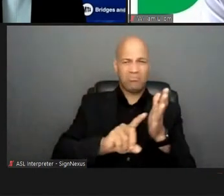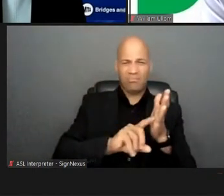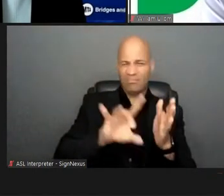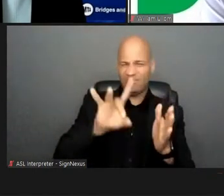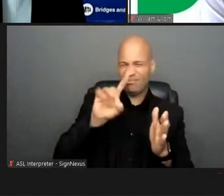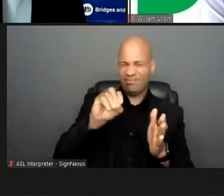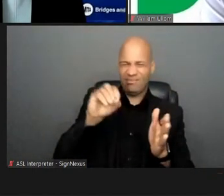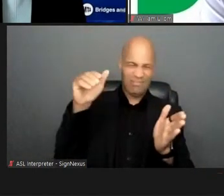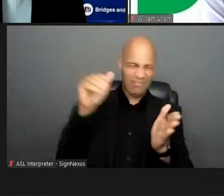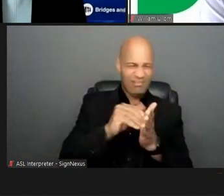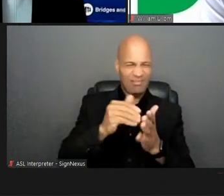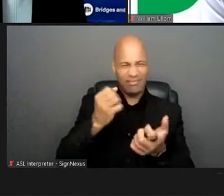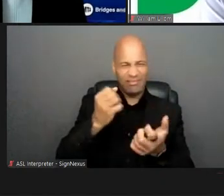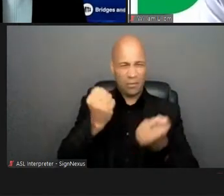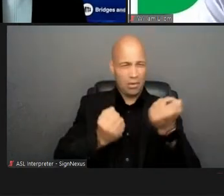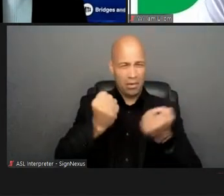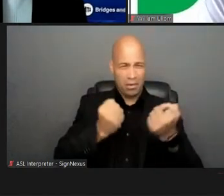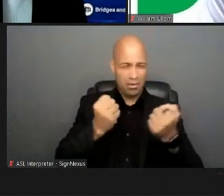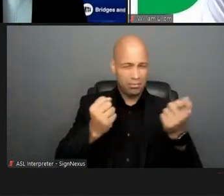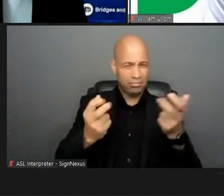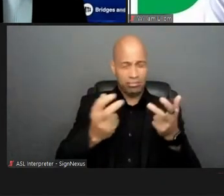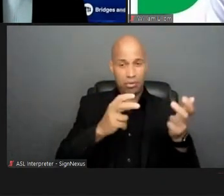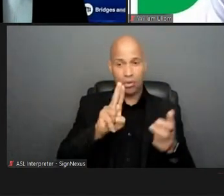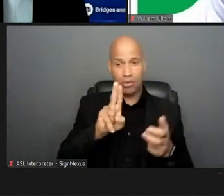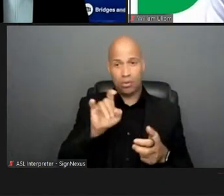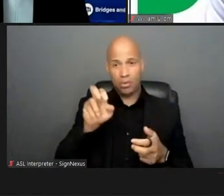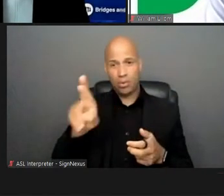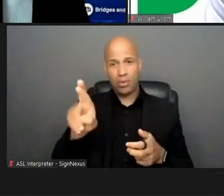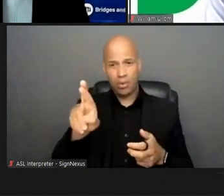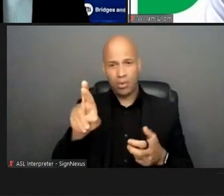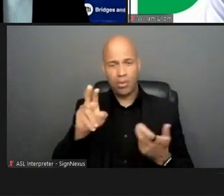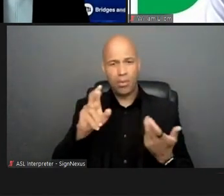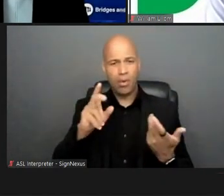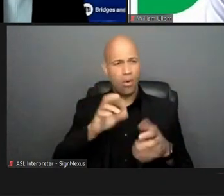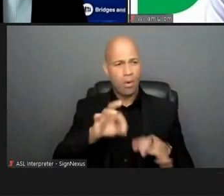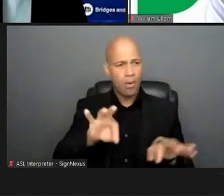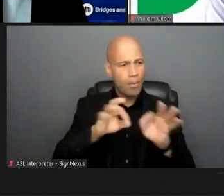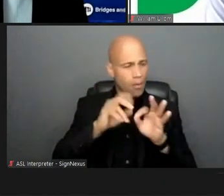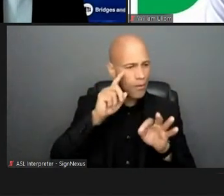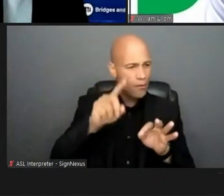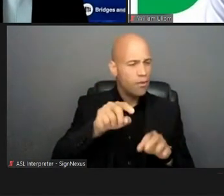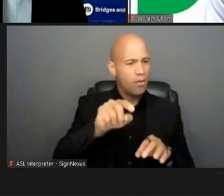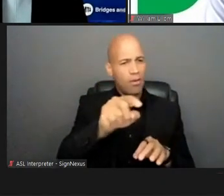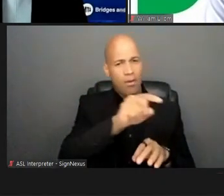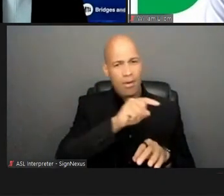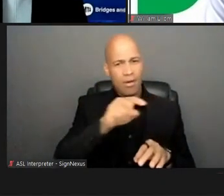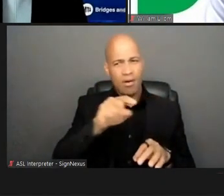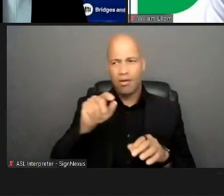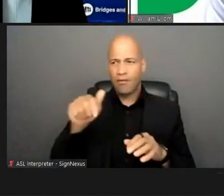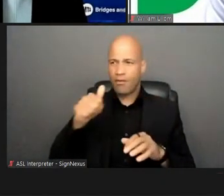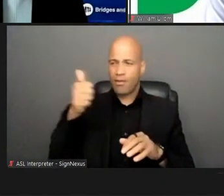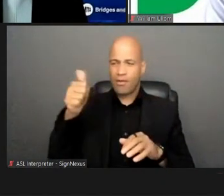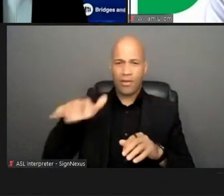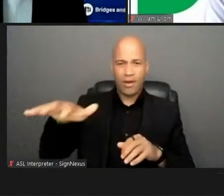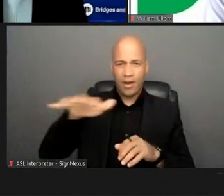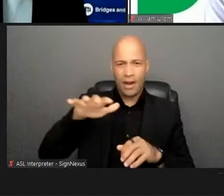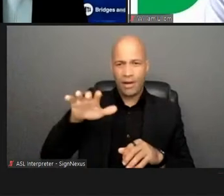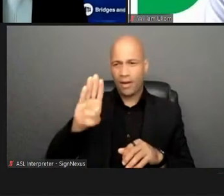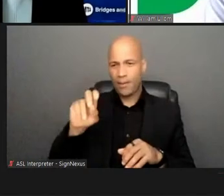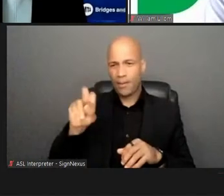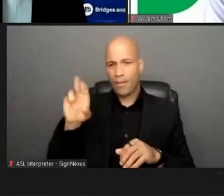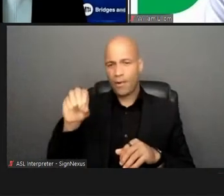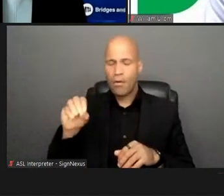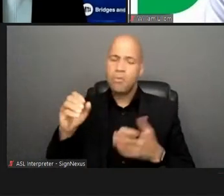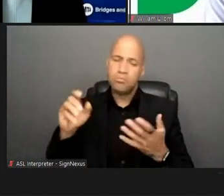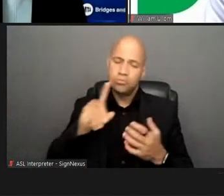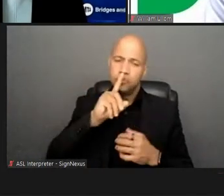vehicles I mean Uber claims to be essential to Riders and Transit deserts in the outer boroughs so in that sense they agree